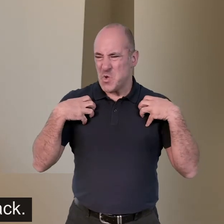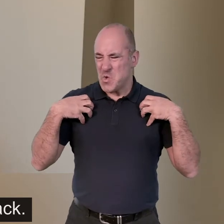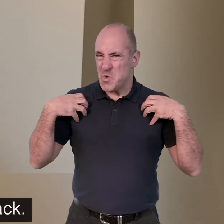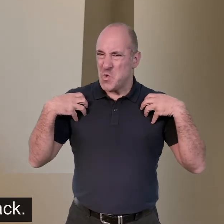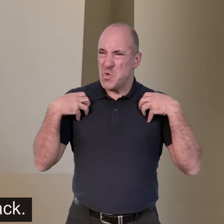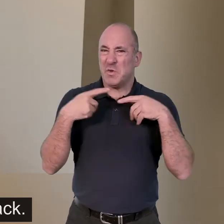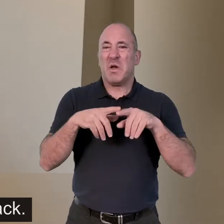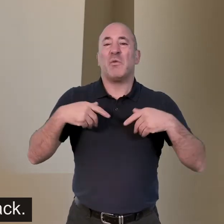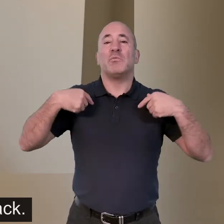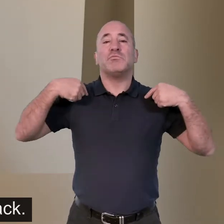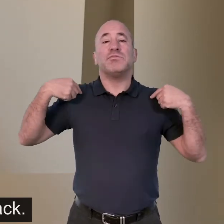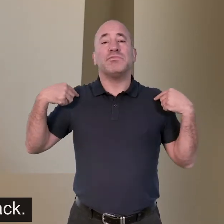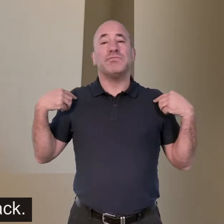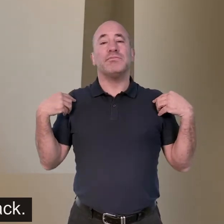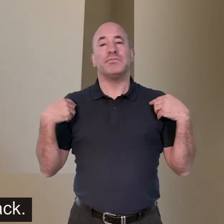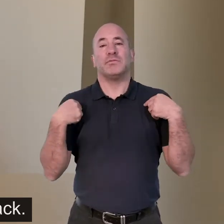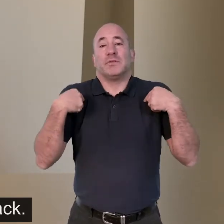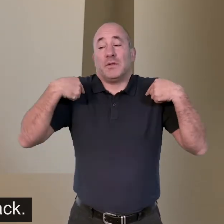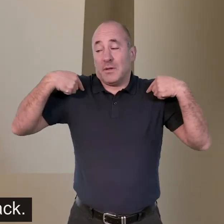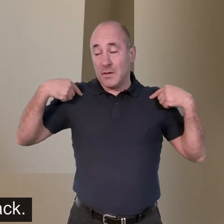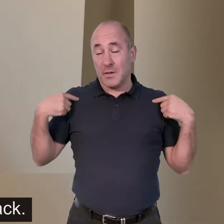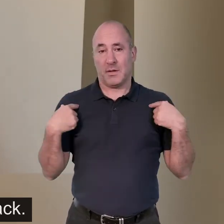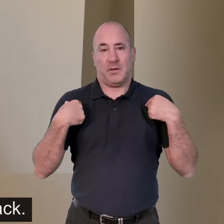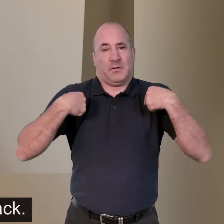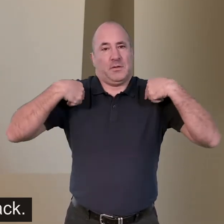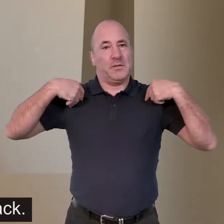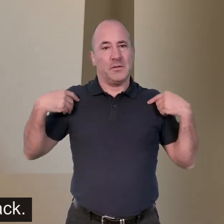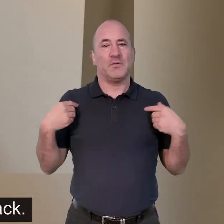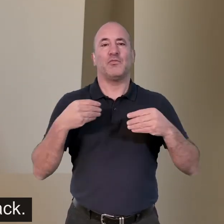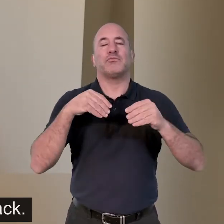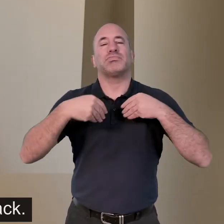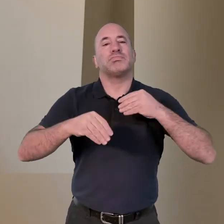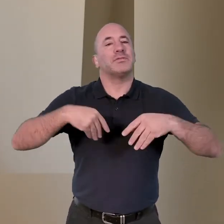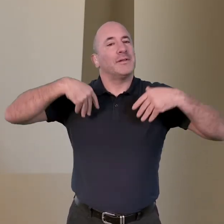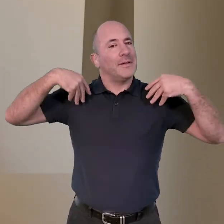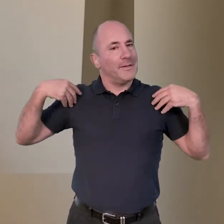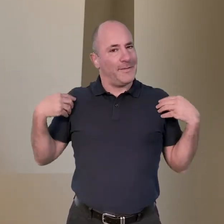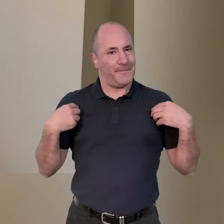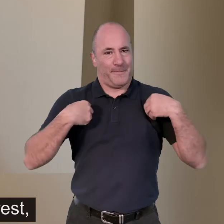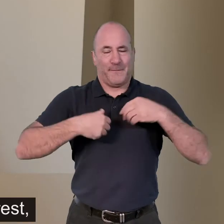So if you're feeling it, try and loosen off, roll those shoulders back.